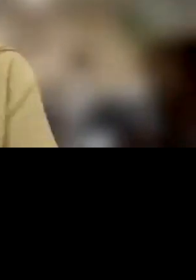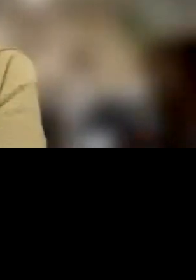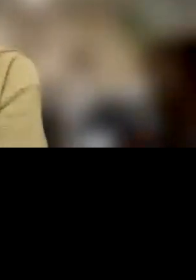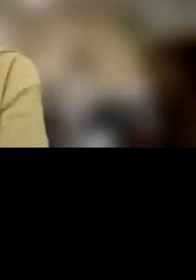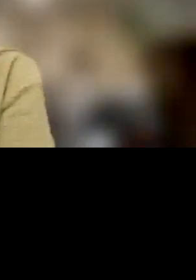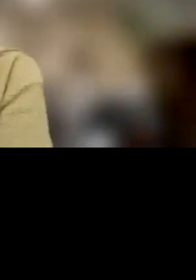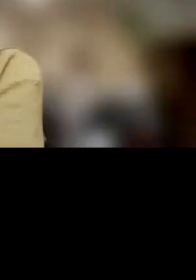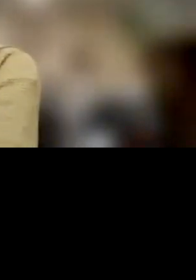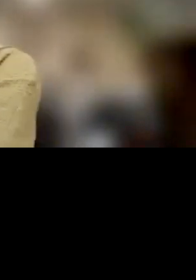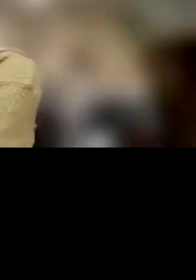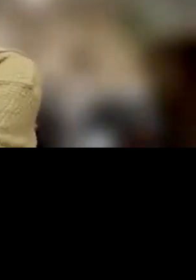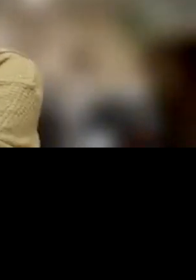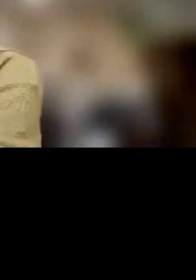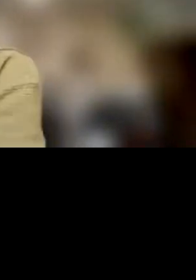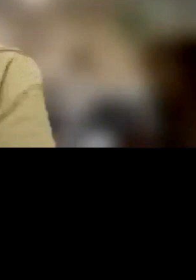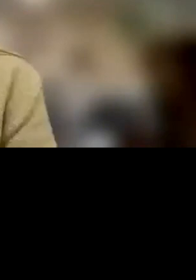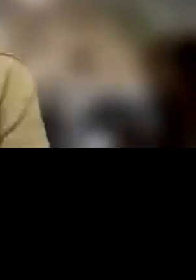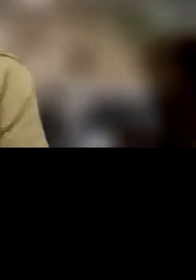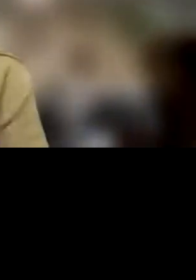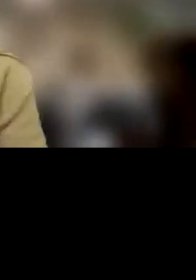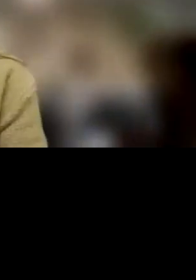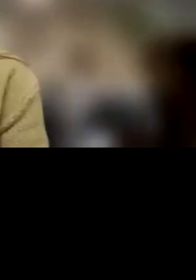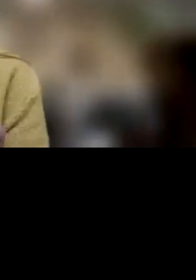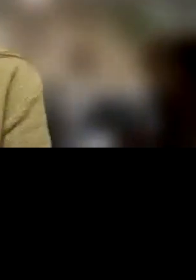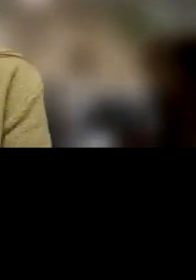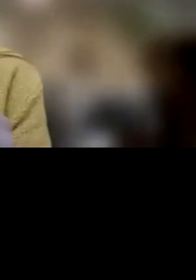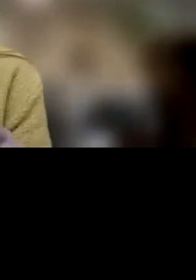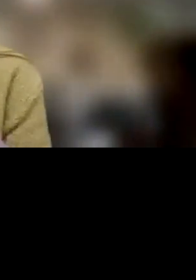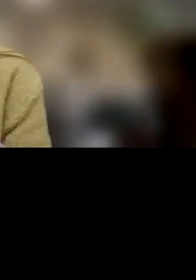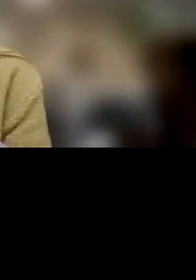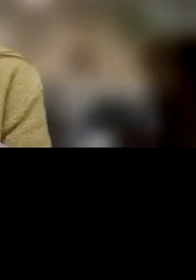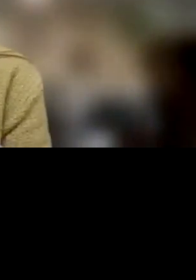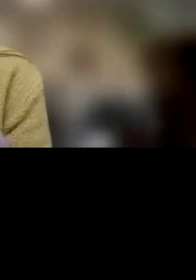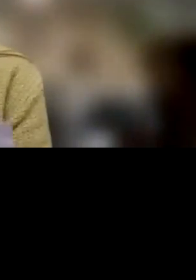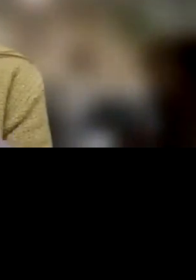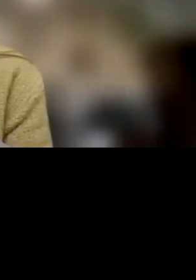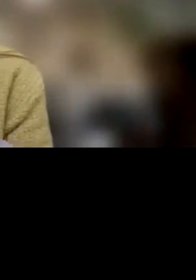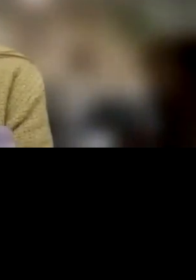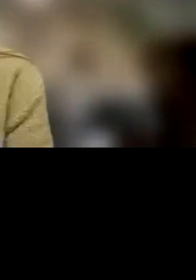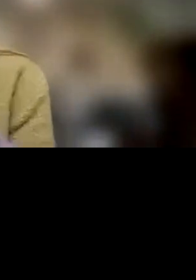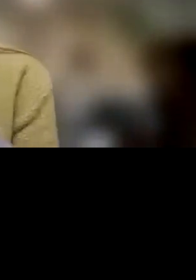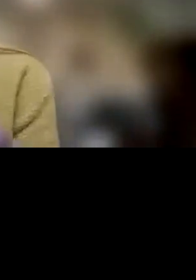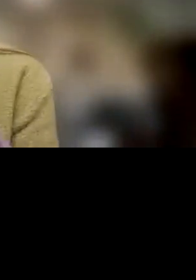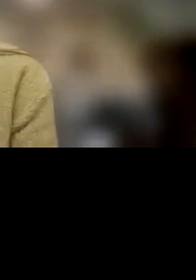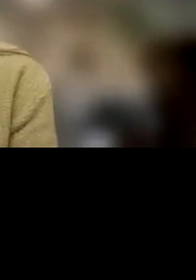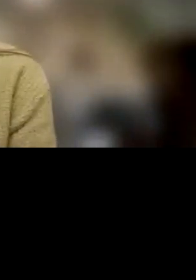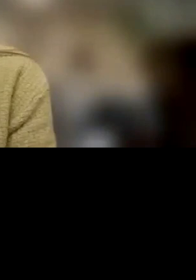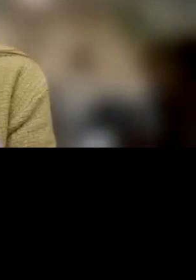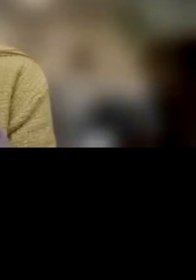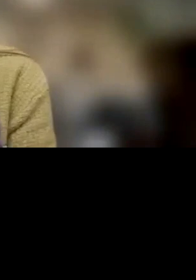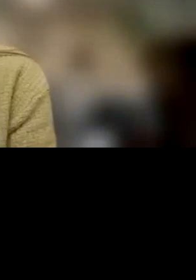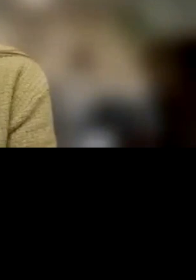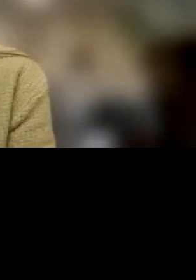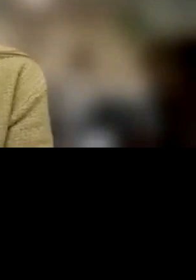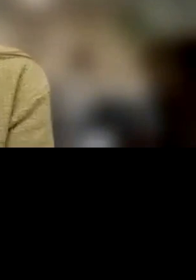sort of situation? And I think it's really, and you did a good job of clarifying who makes capacity decisions,